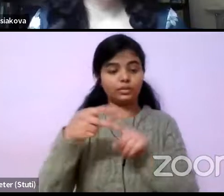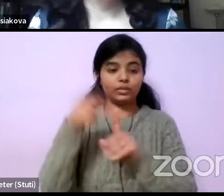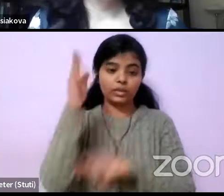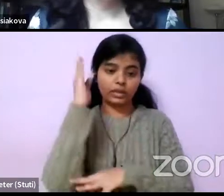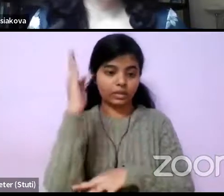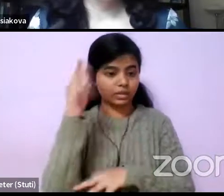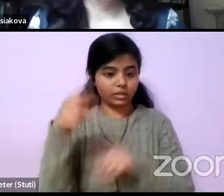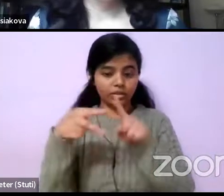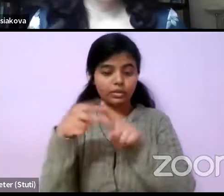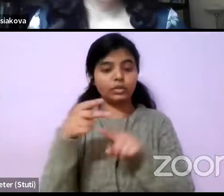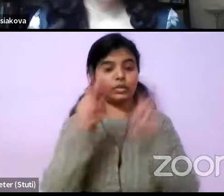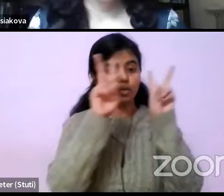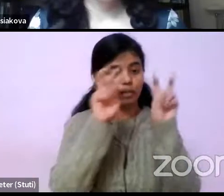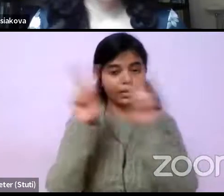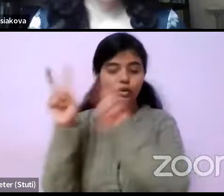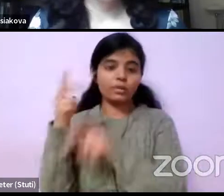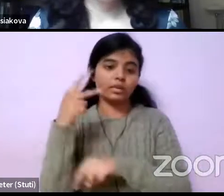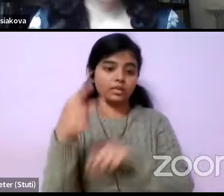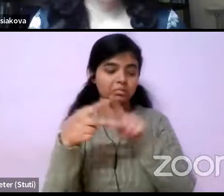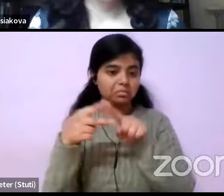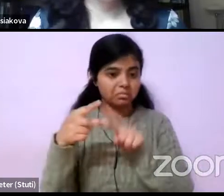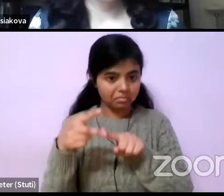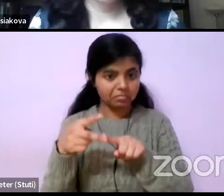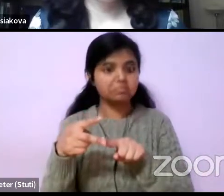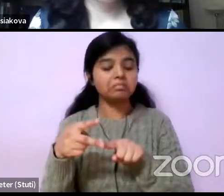very seemingly disparate.